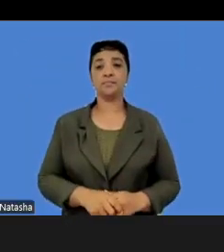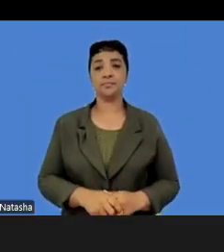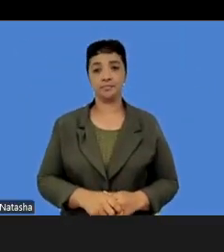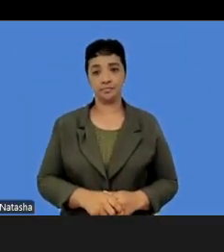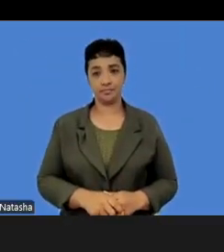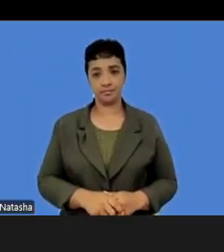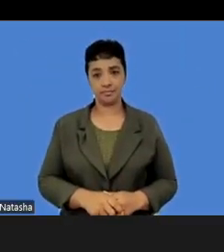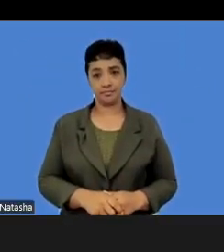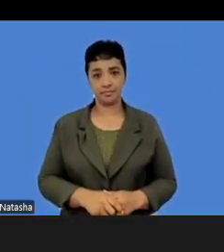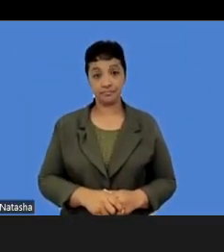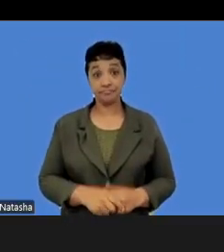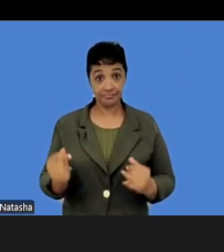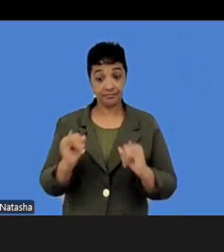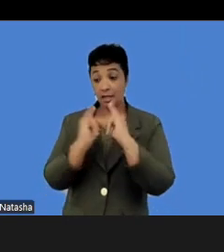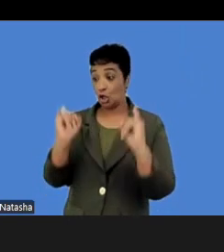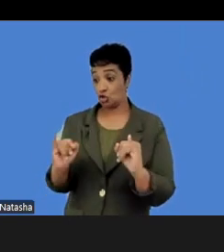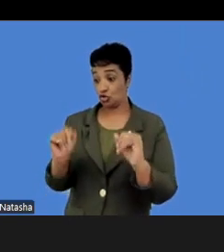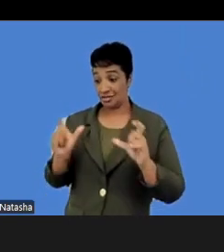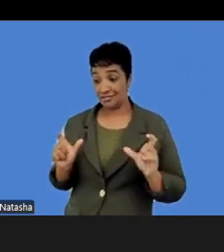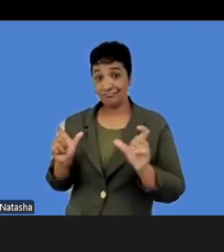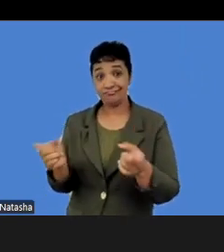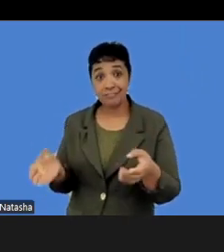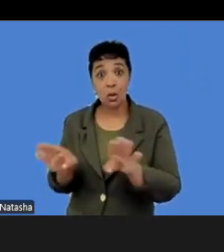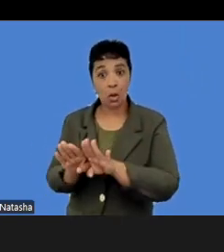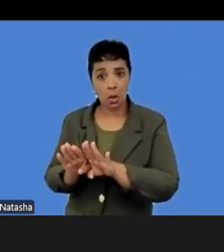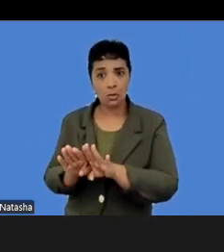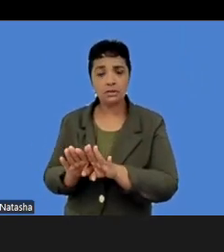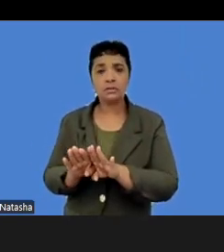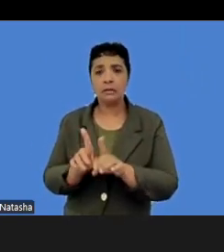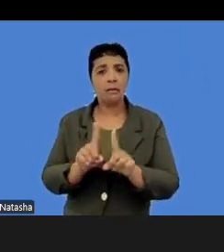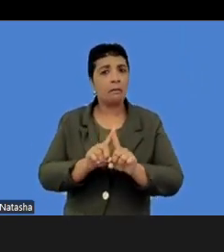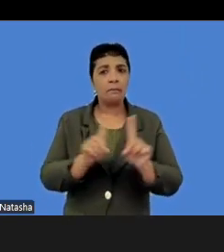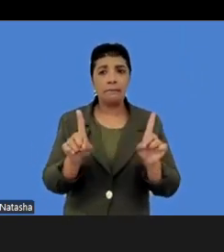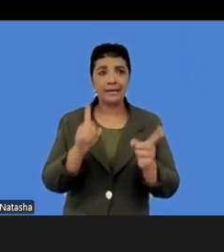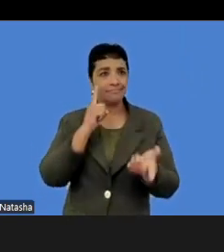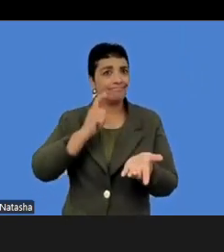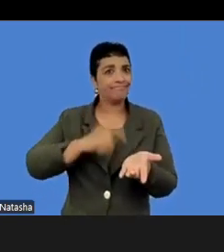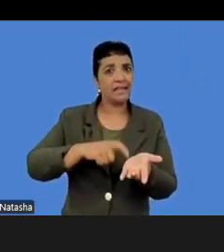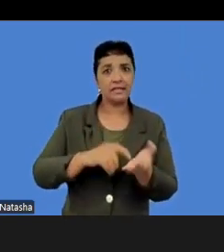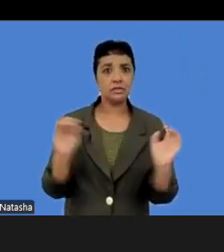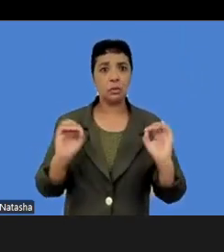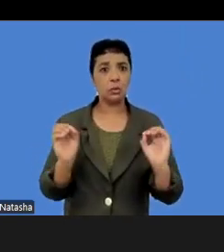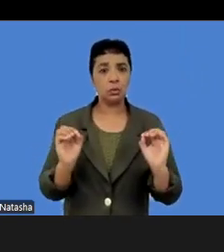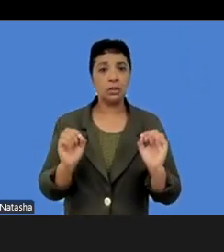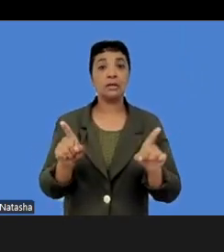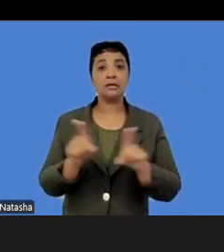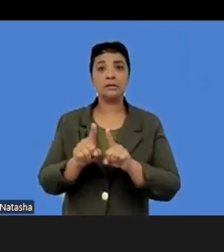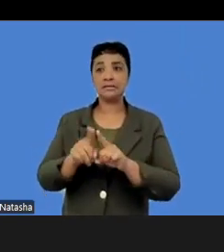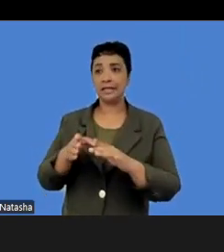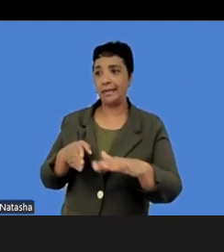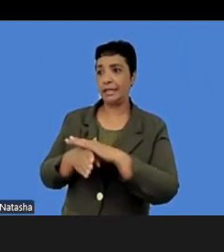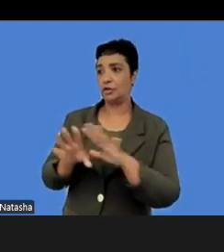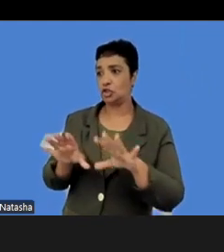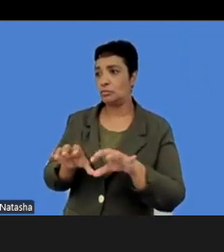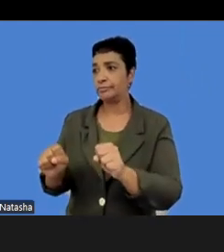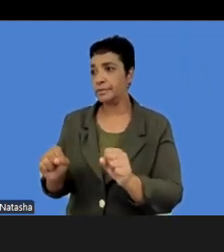This deinstitutionalization happened despite expert evidence and intervention. There